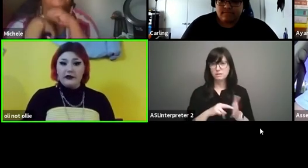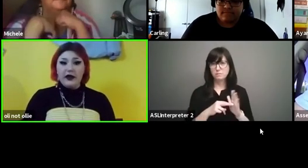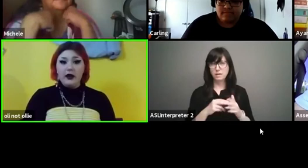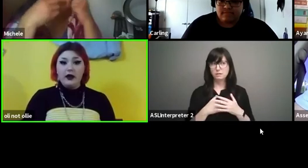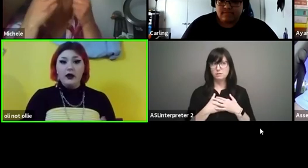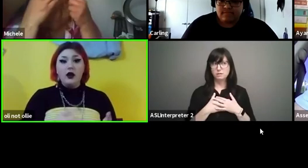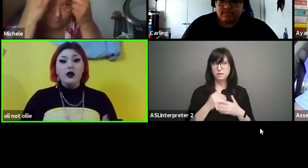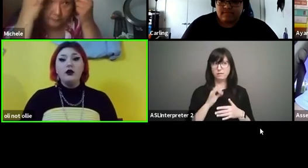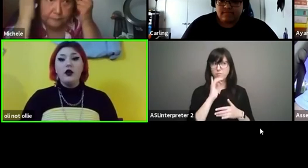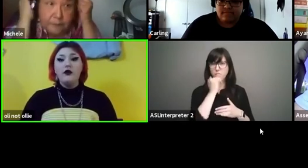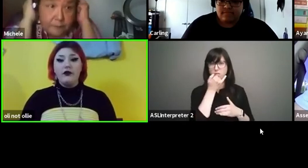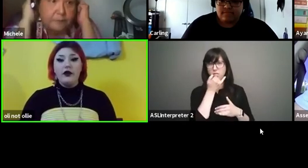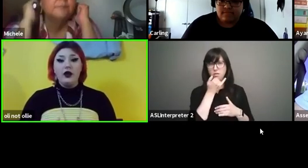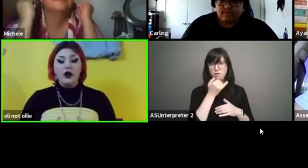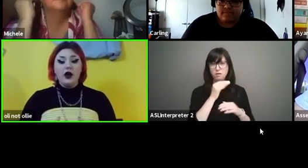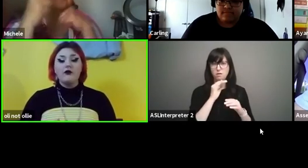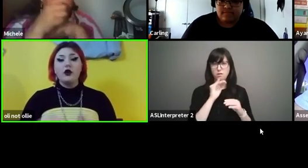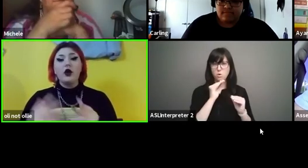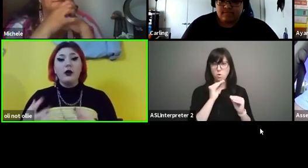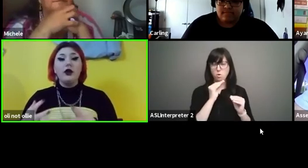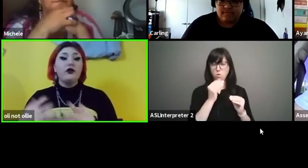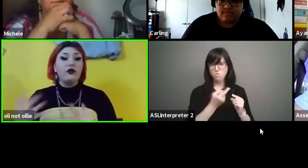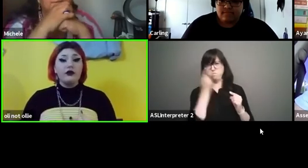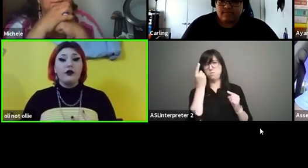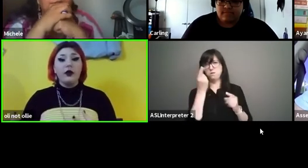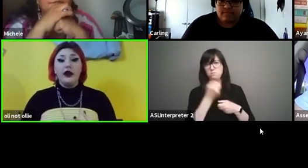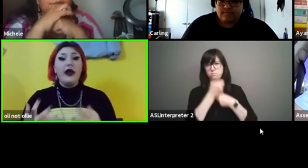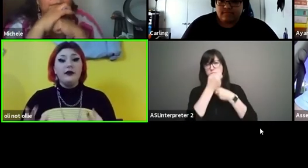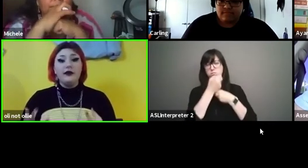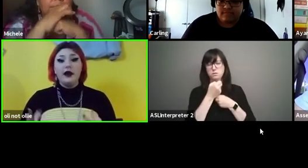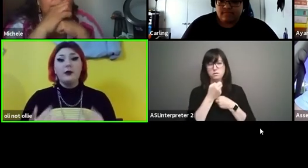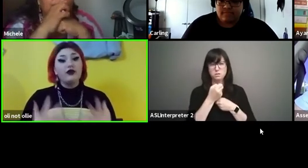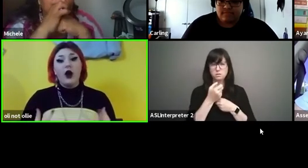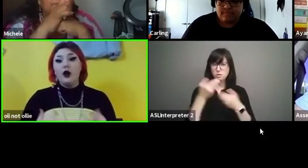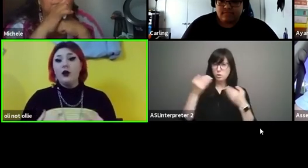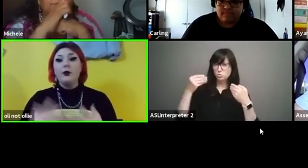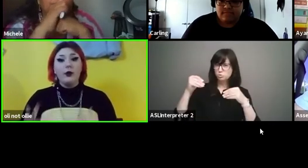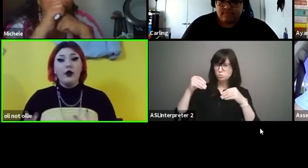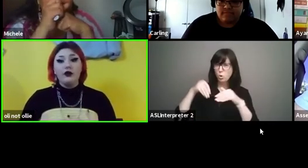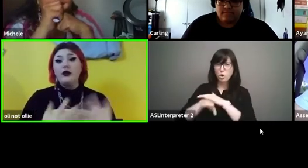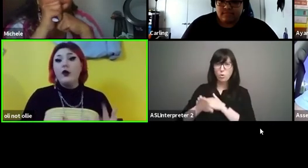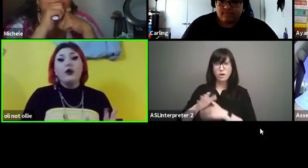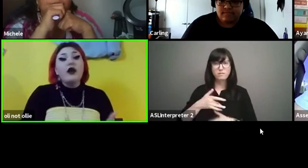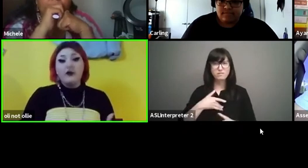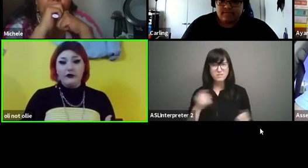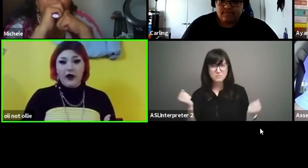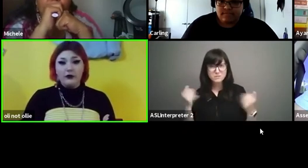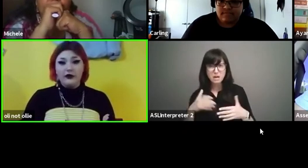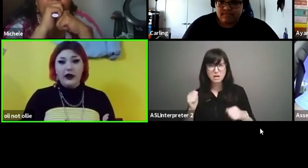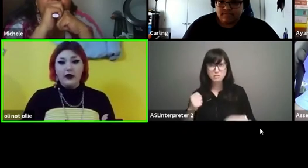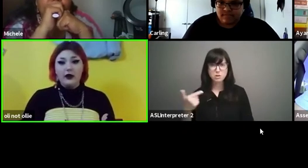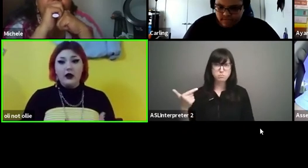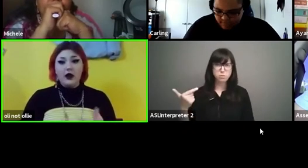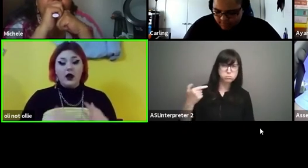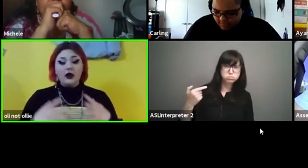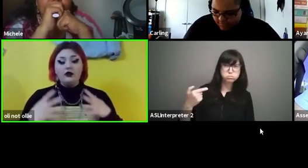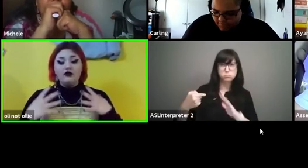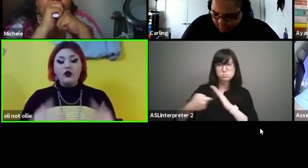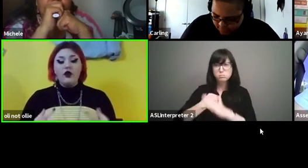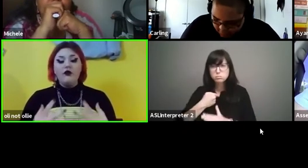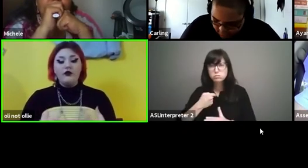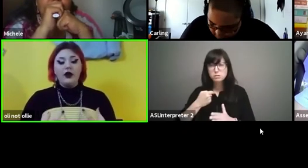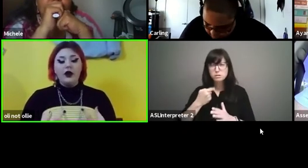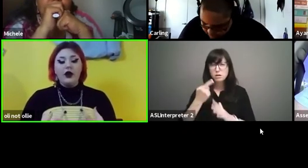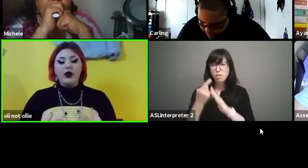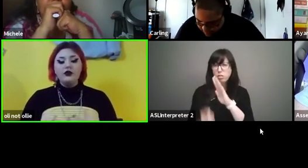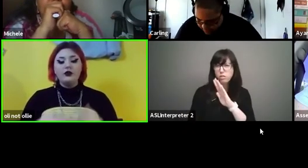made a mistake. No fear of going to the store and ending up shot or murdered or never found again.